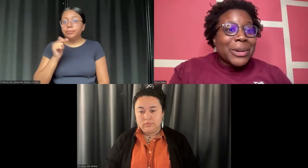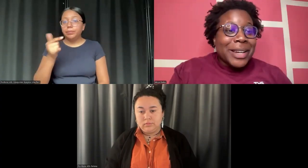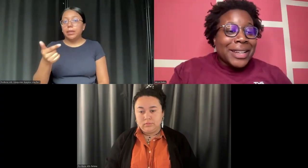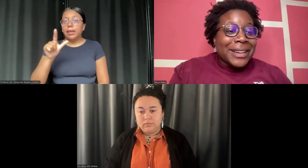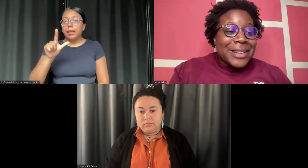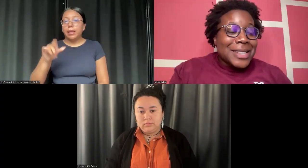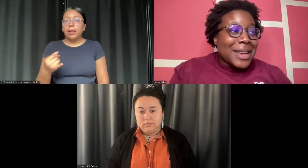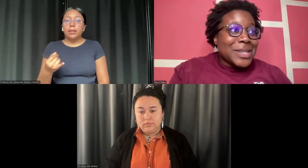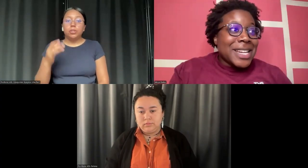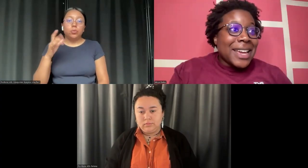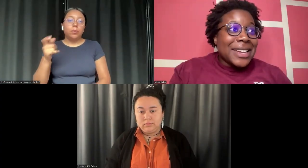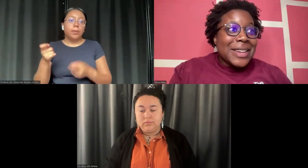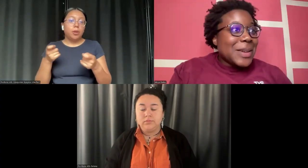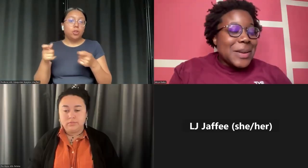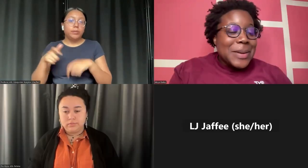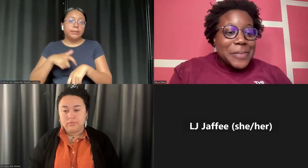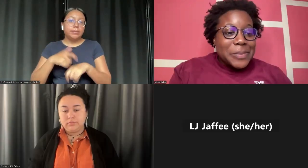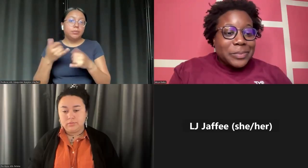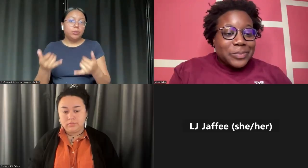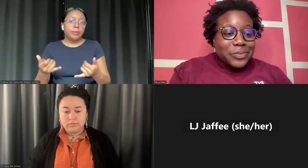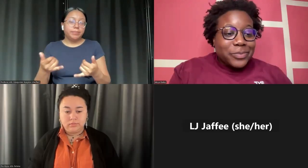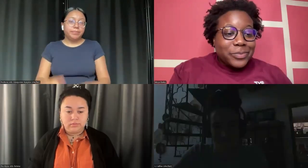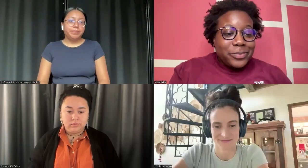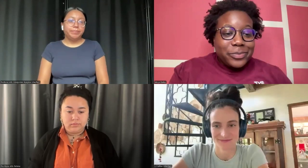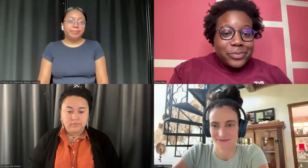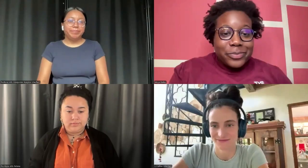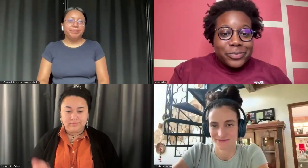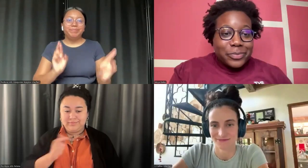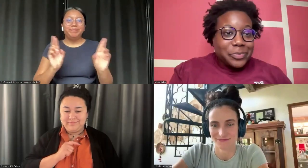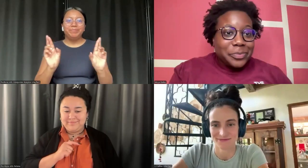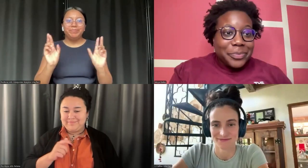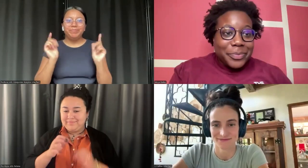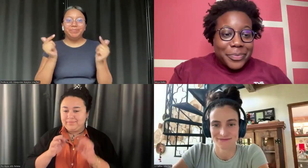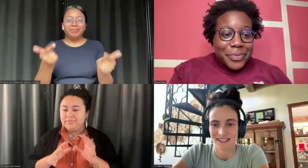be moderating our time today.